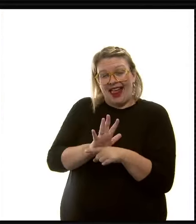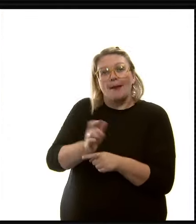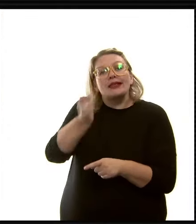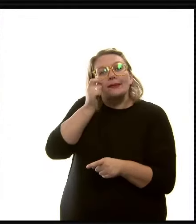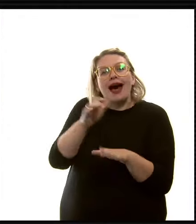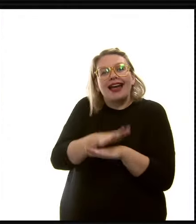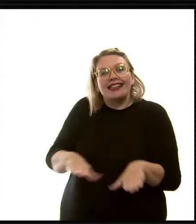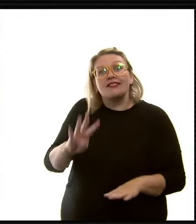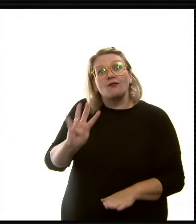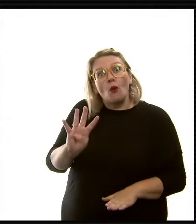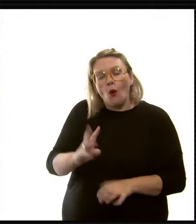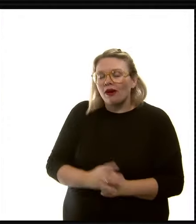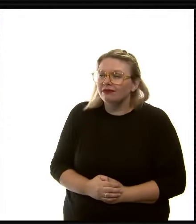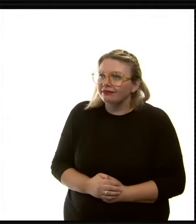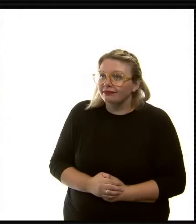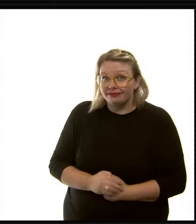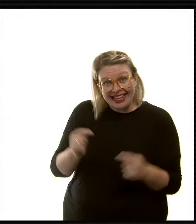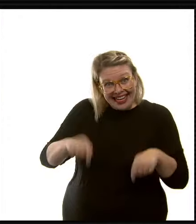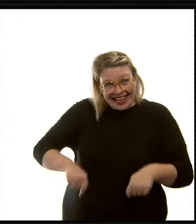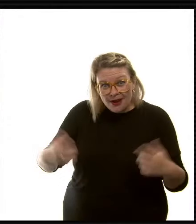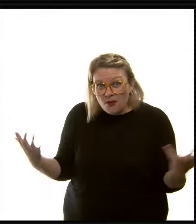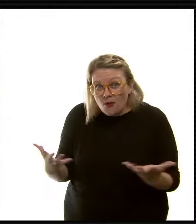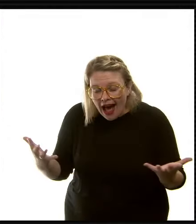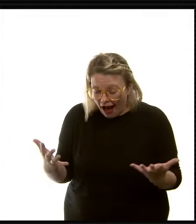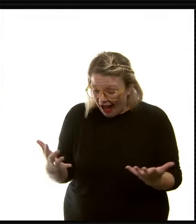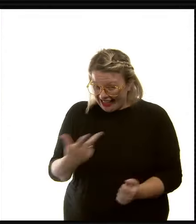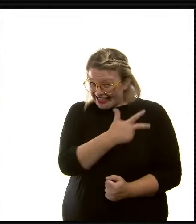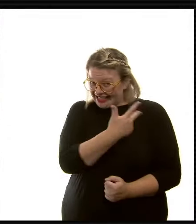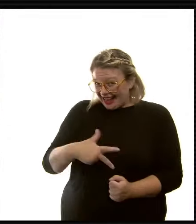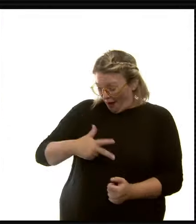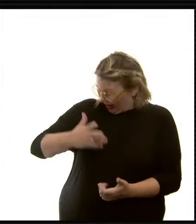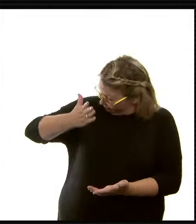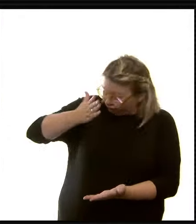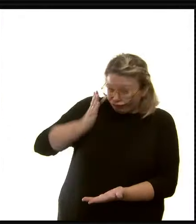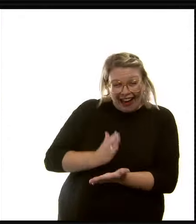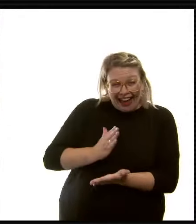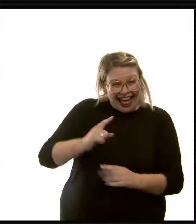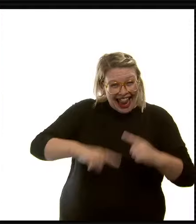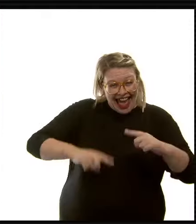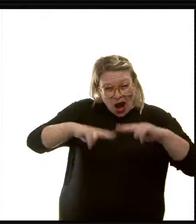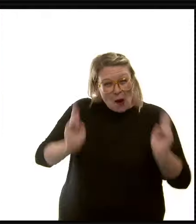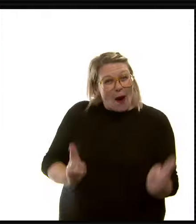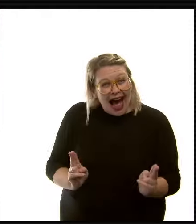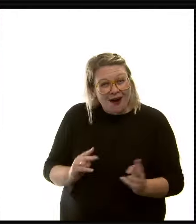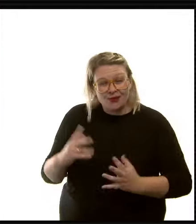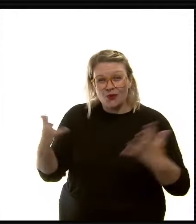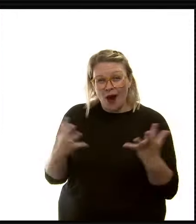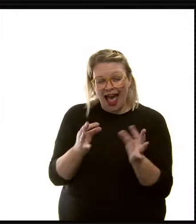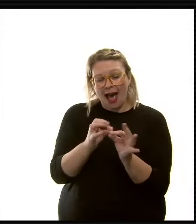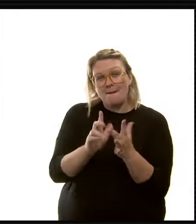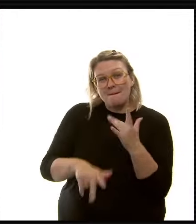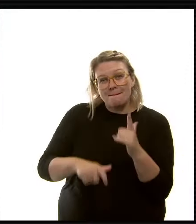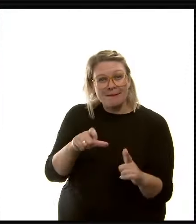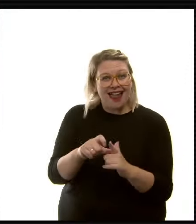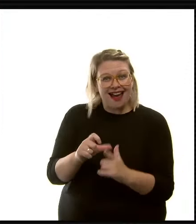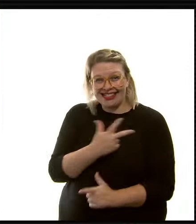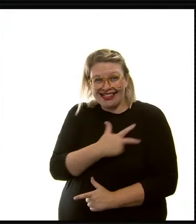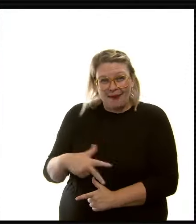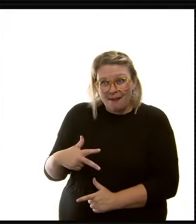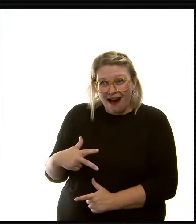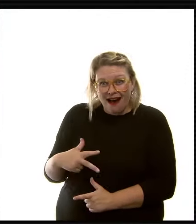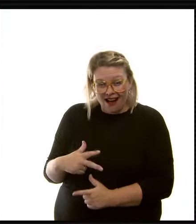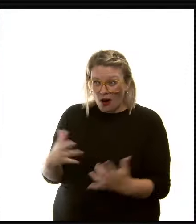coming to you live in the actual Lego house in actual Billund, Denmark, the legendary home of